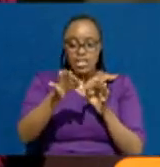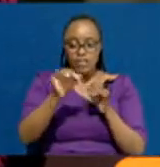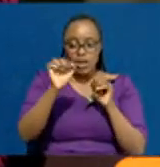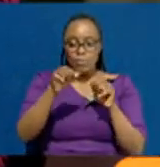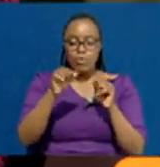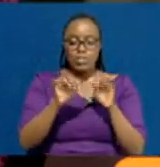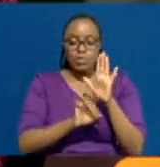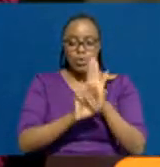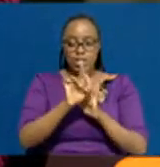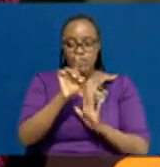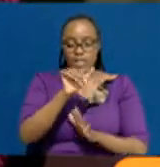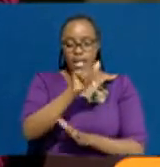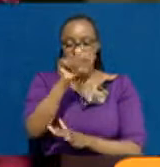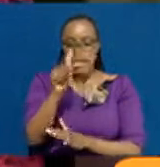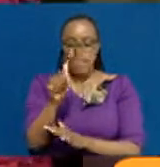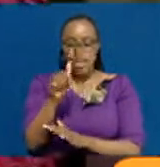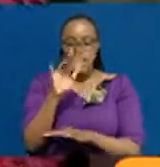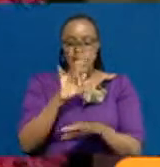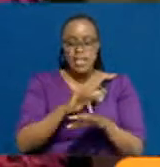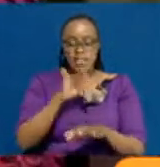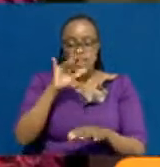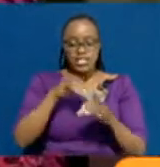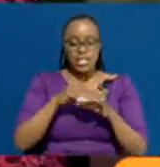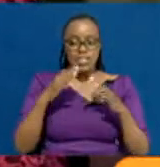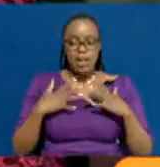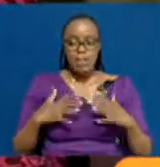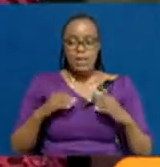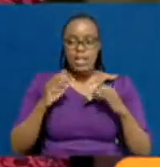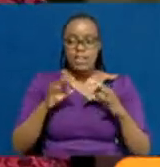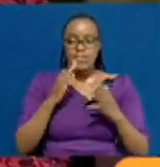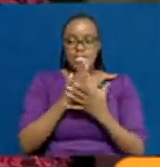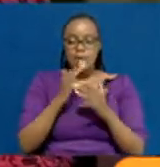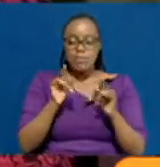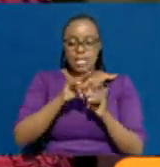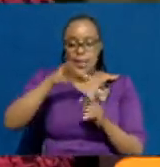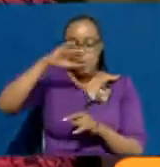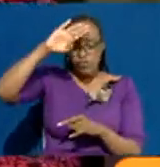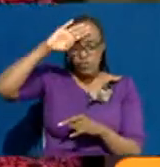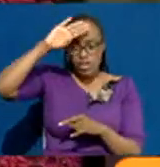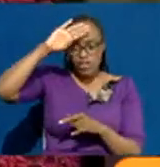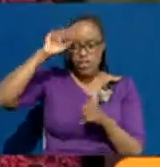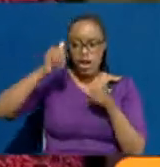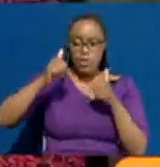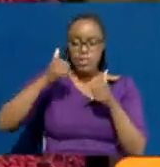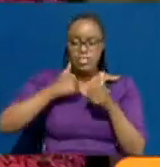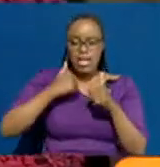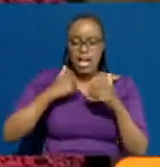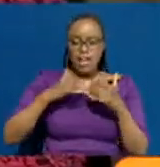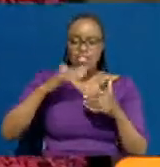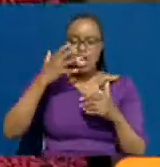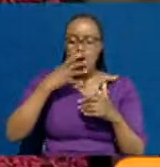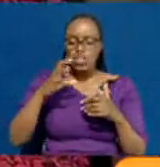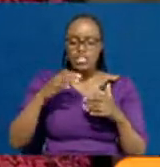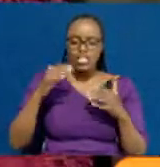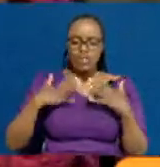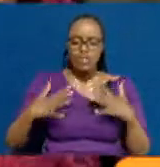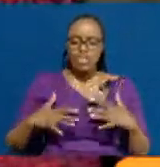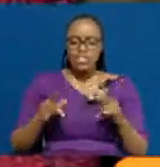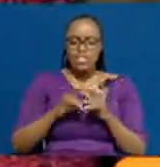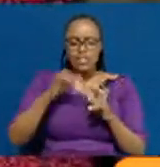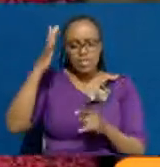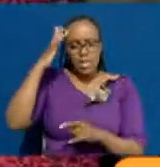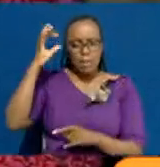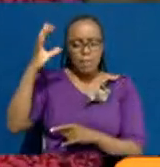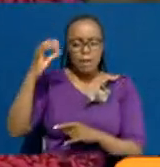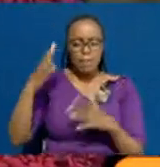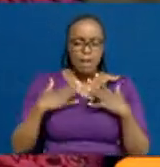develop some other effects in the body. You'll develop something like fever, which is hotness of the body. You'll develop headaches, you'll